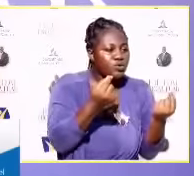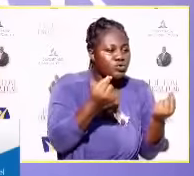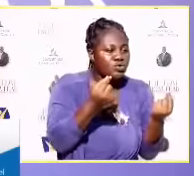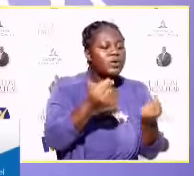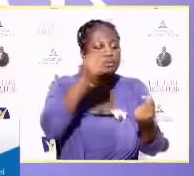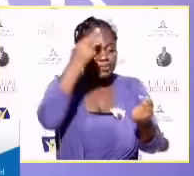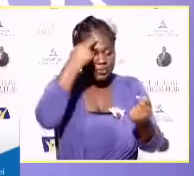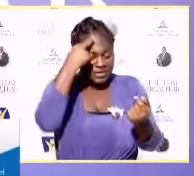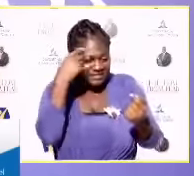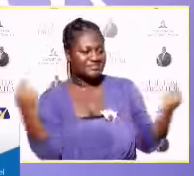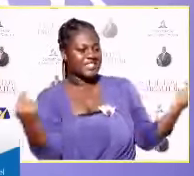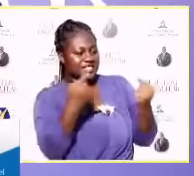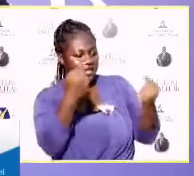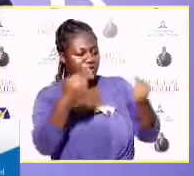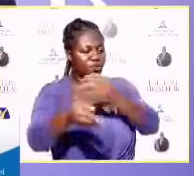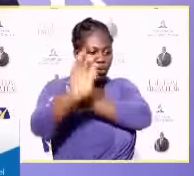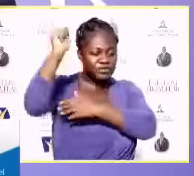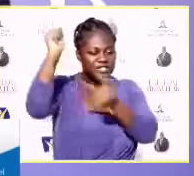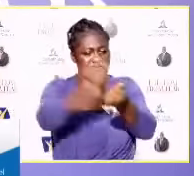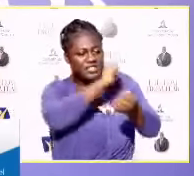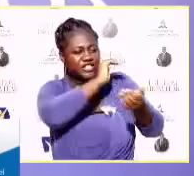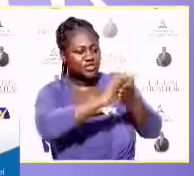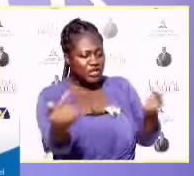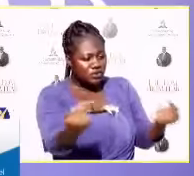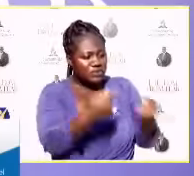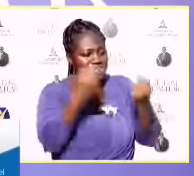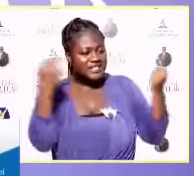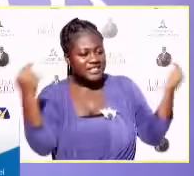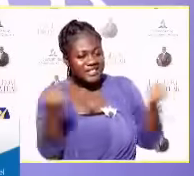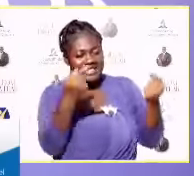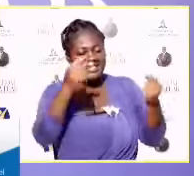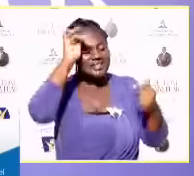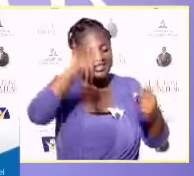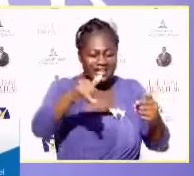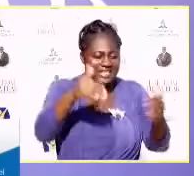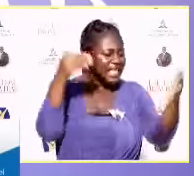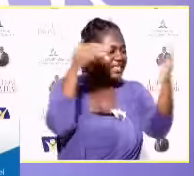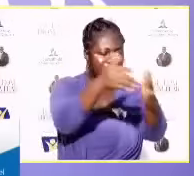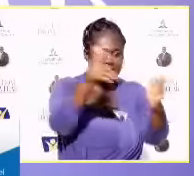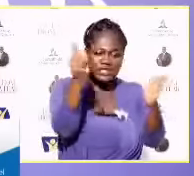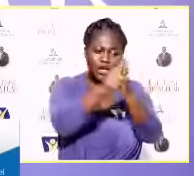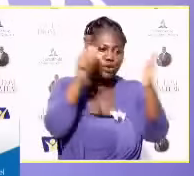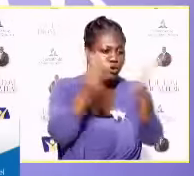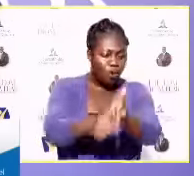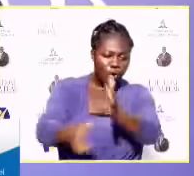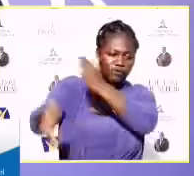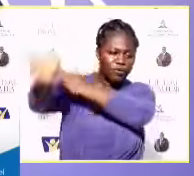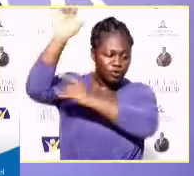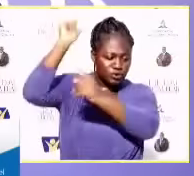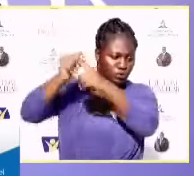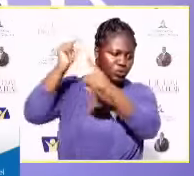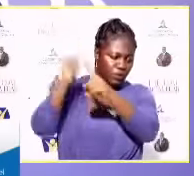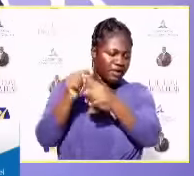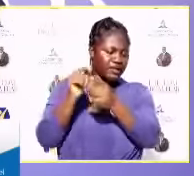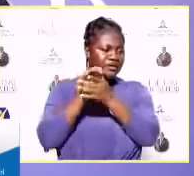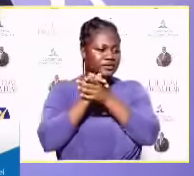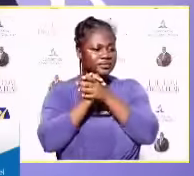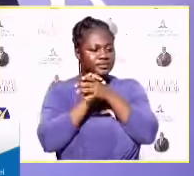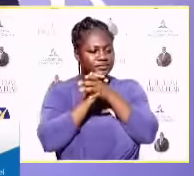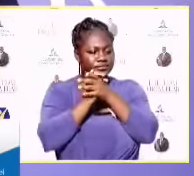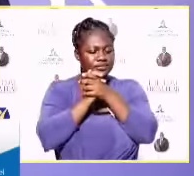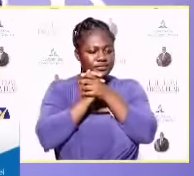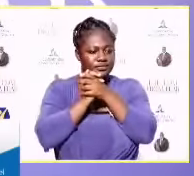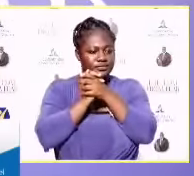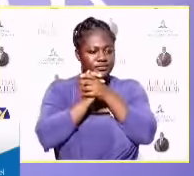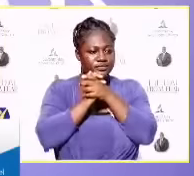of sin. Ye be ye bone. And sin is the violation of the law of Jesus Christ. Na bone so tia yesu mra. Do